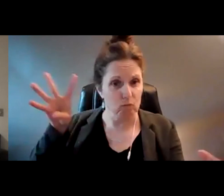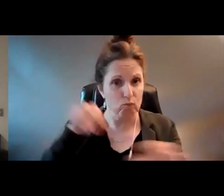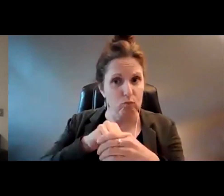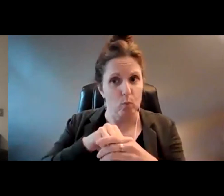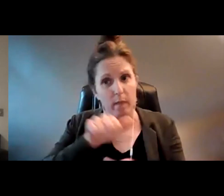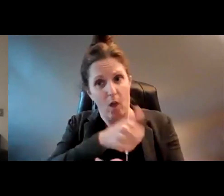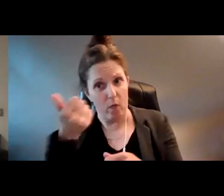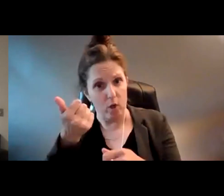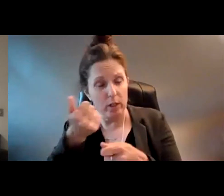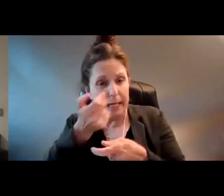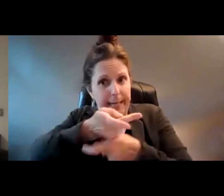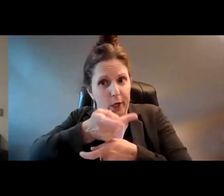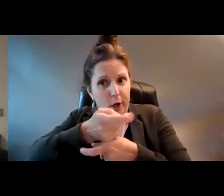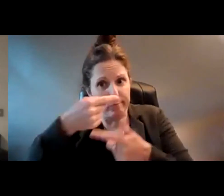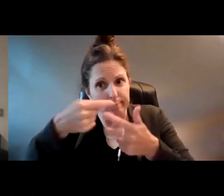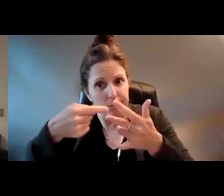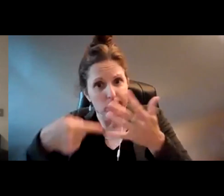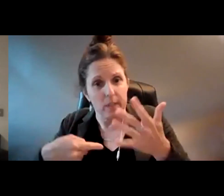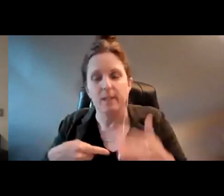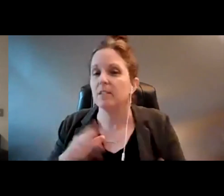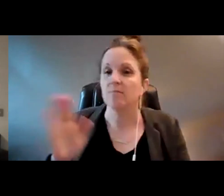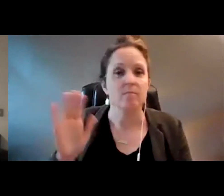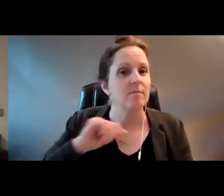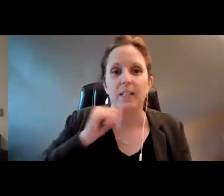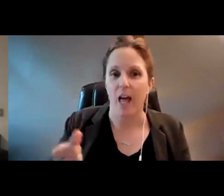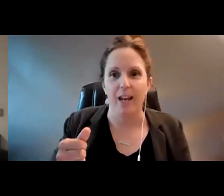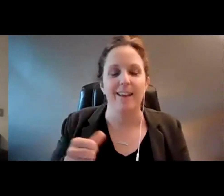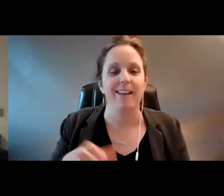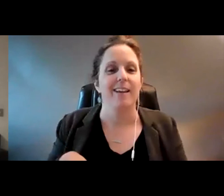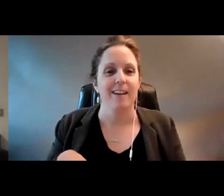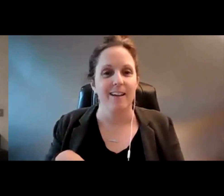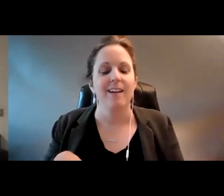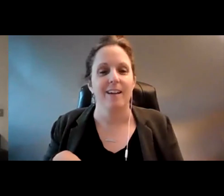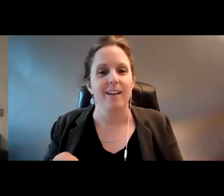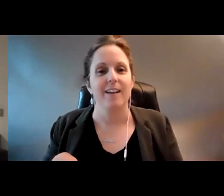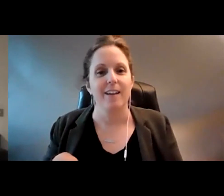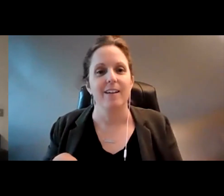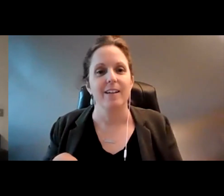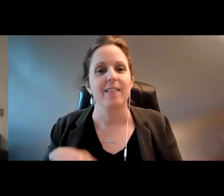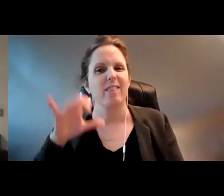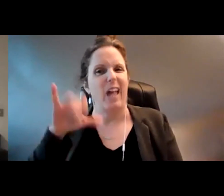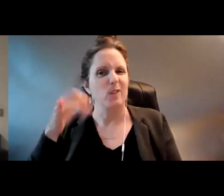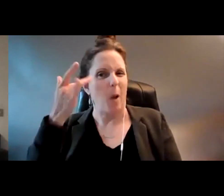acceptable. Great. And then Valeria had a second part to her question.